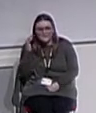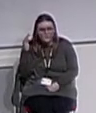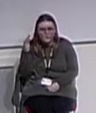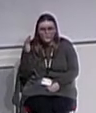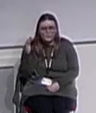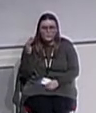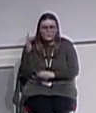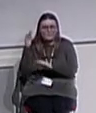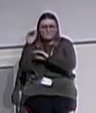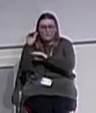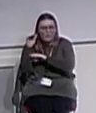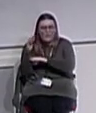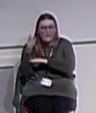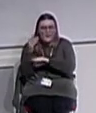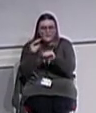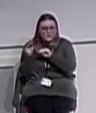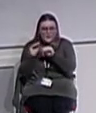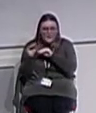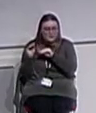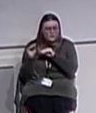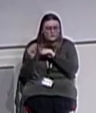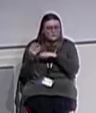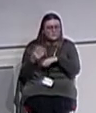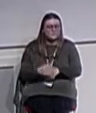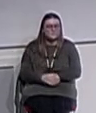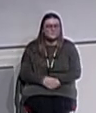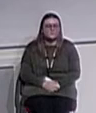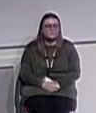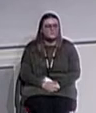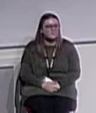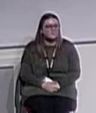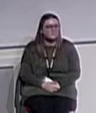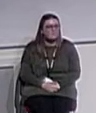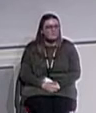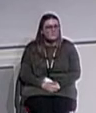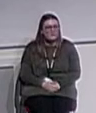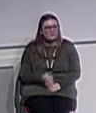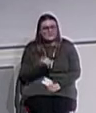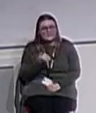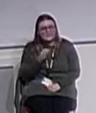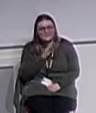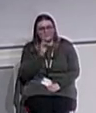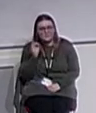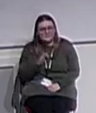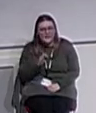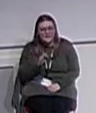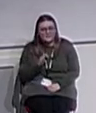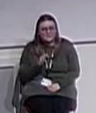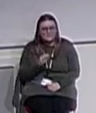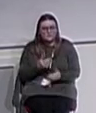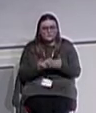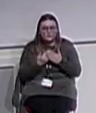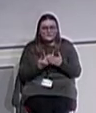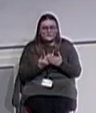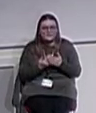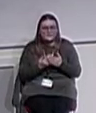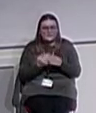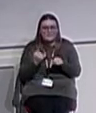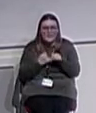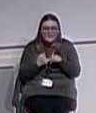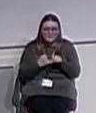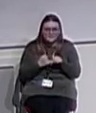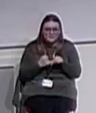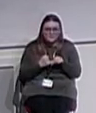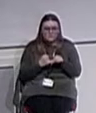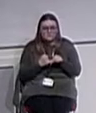further education, go off and do teaching. About 6% will go off and do medicine afterwards, whether as a graduate